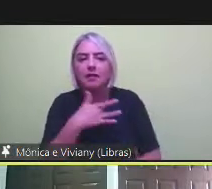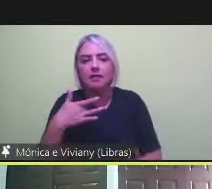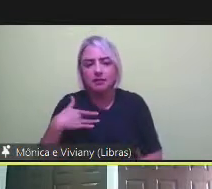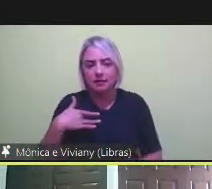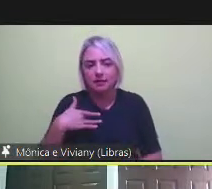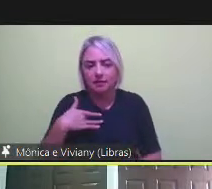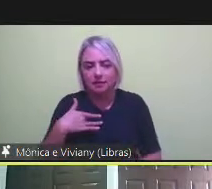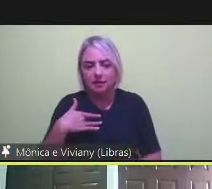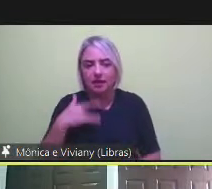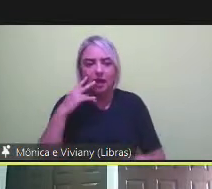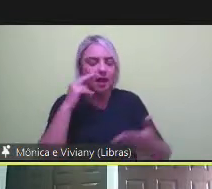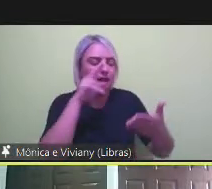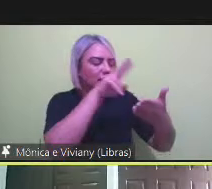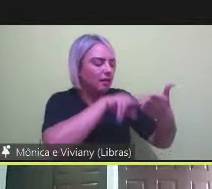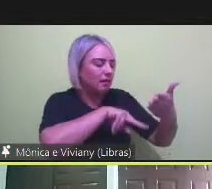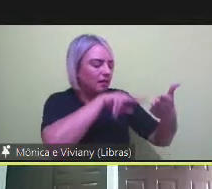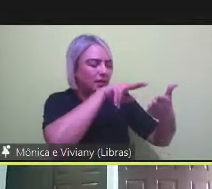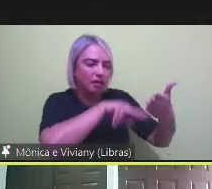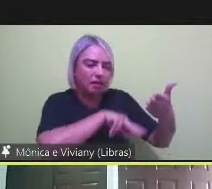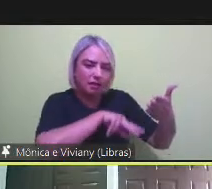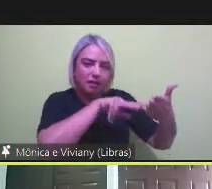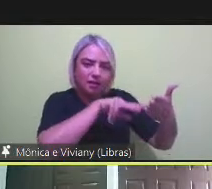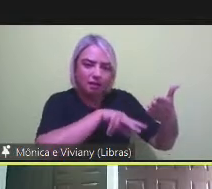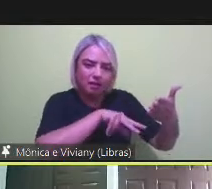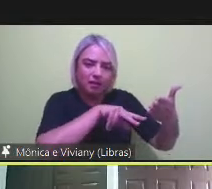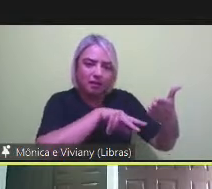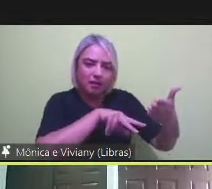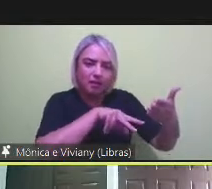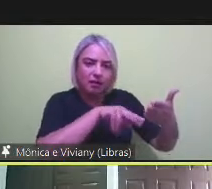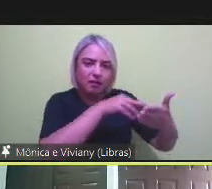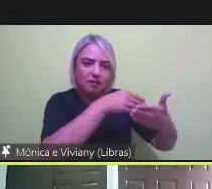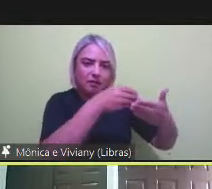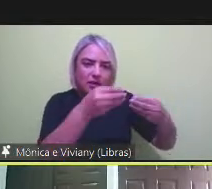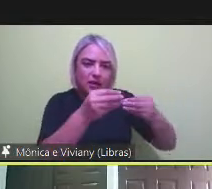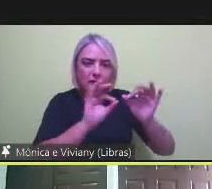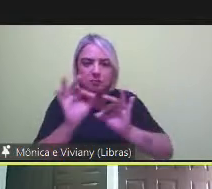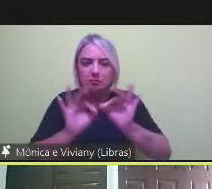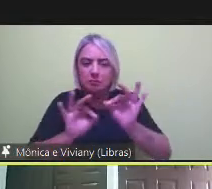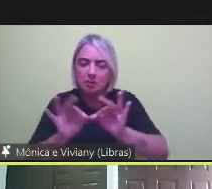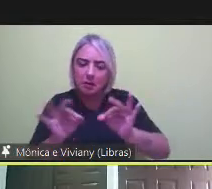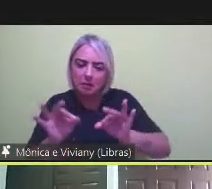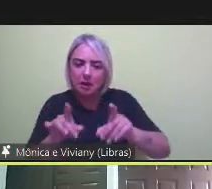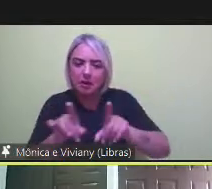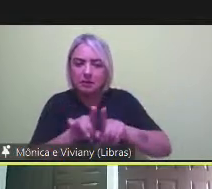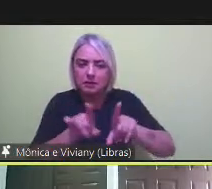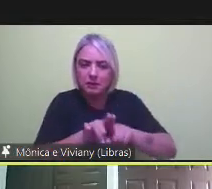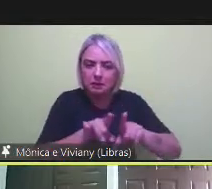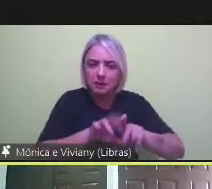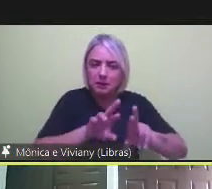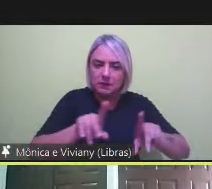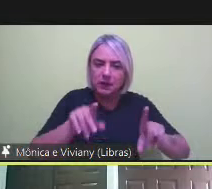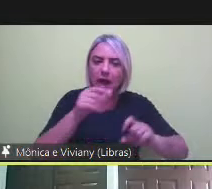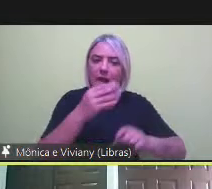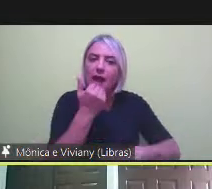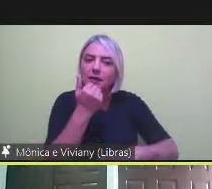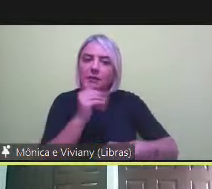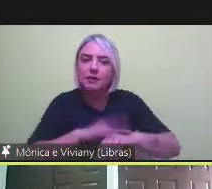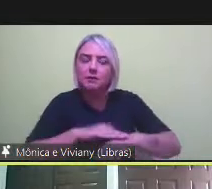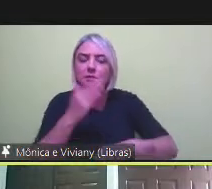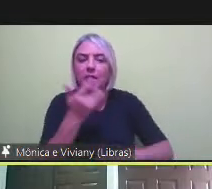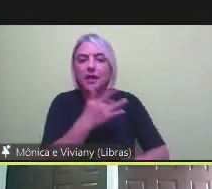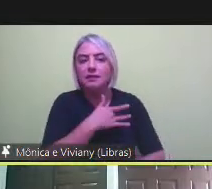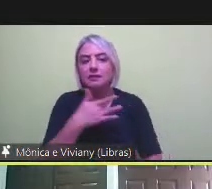and preparing healthier foods. Clients can still have access to sessions with a registered dietitian